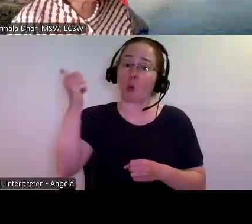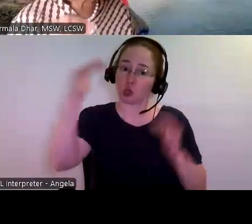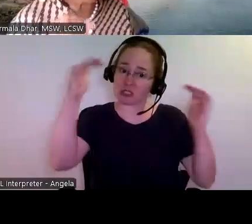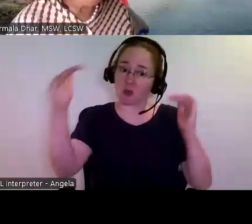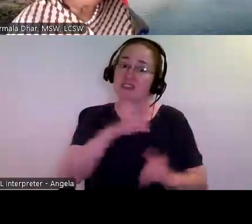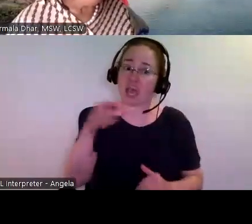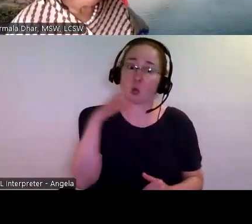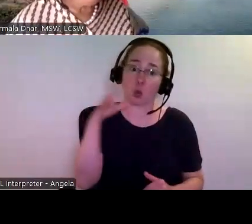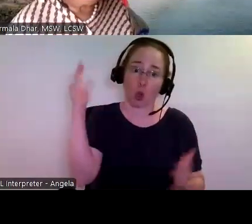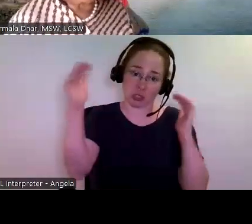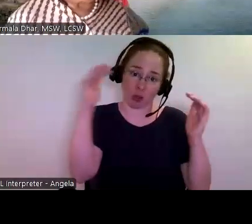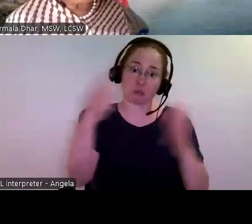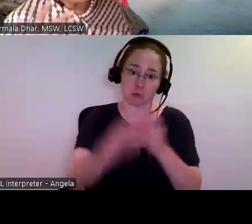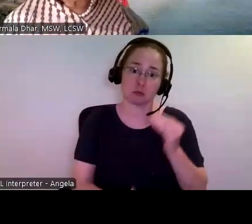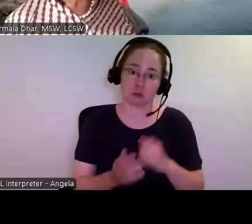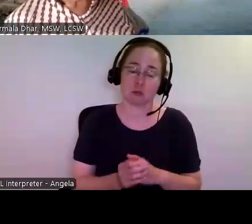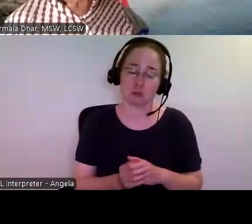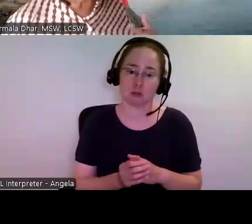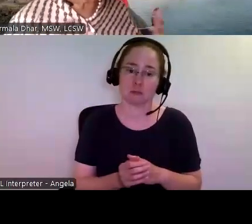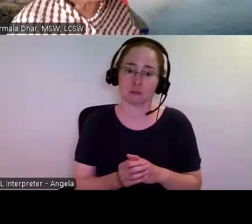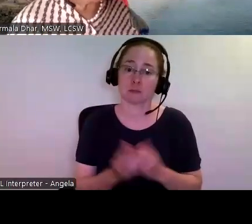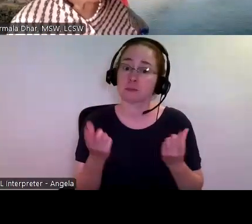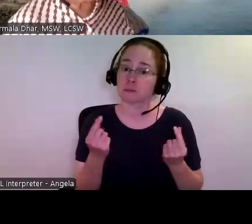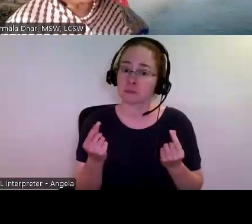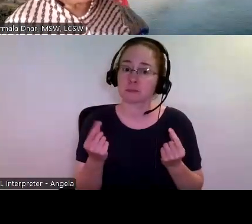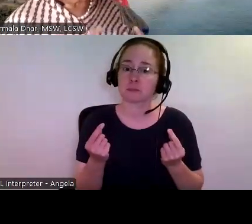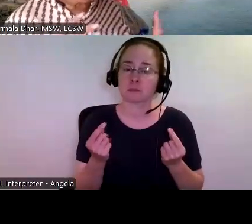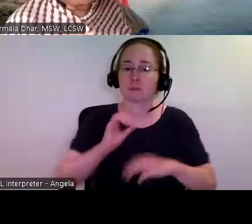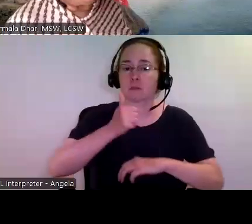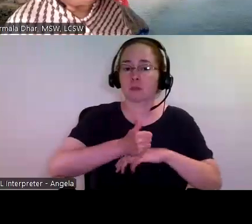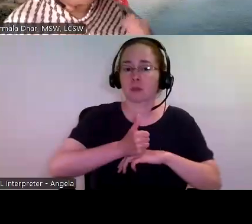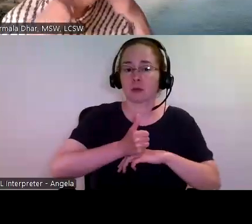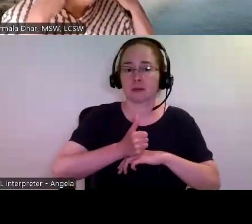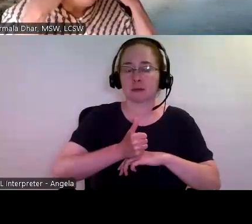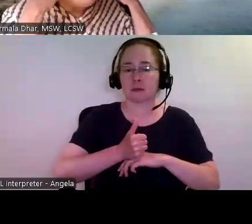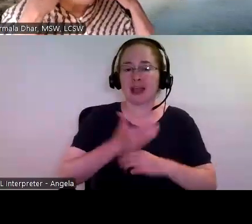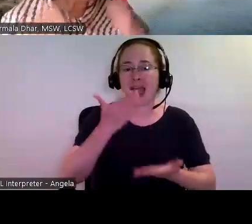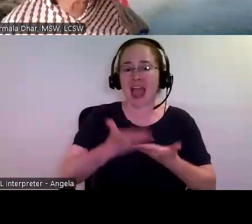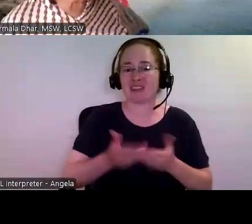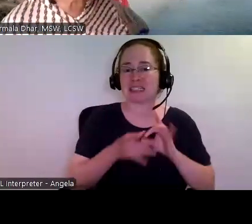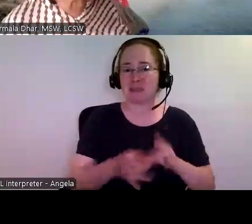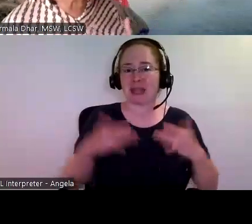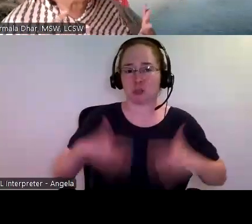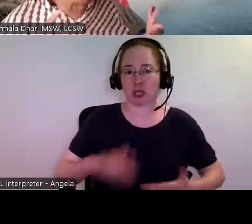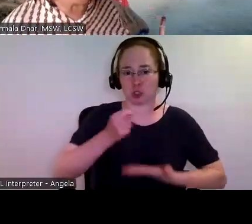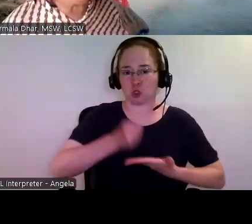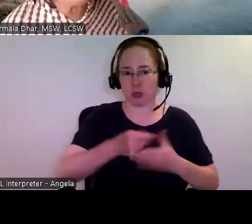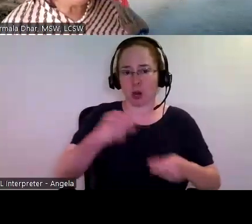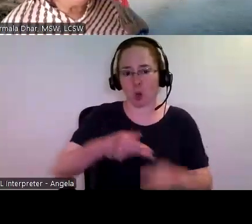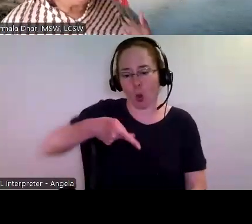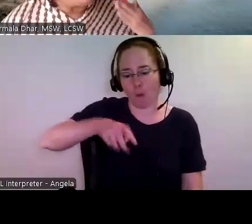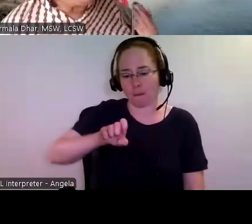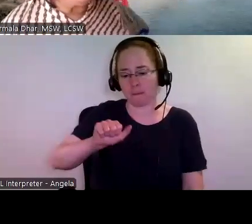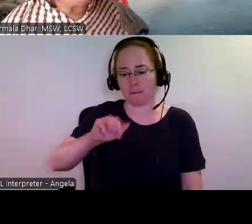and rural adults. One thing we've done is we've rolled out this evidence-based depression treatment called